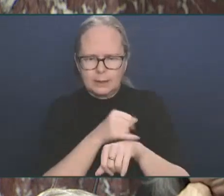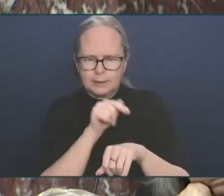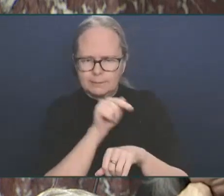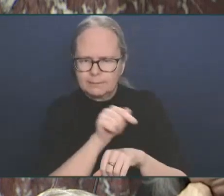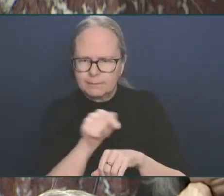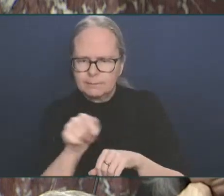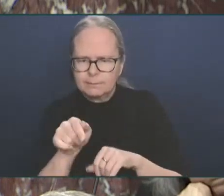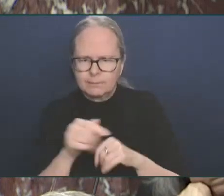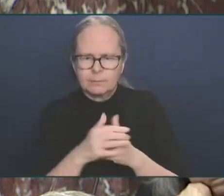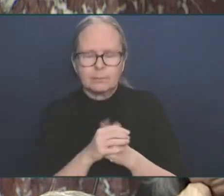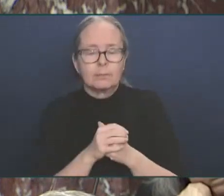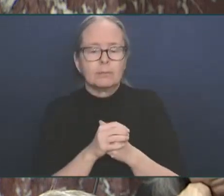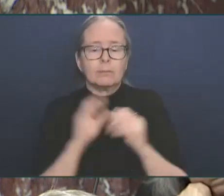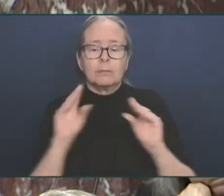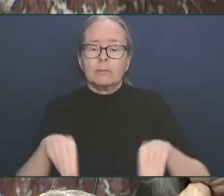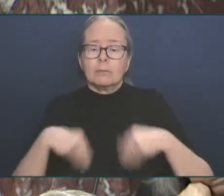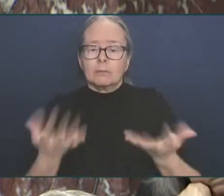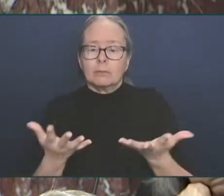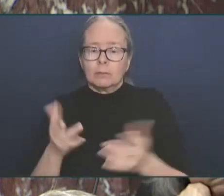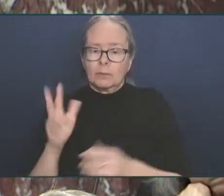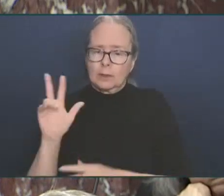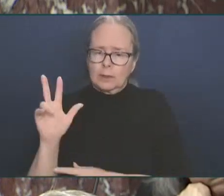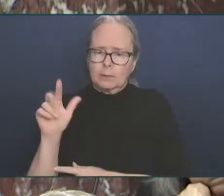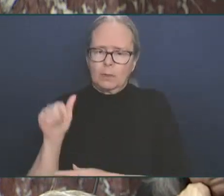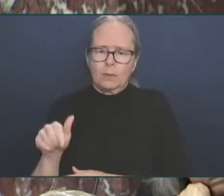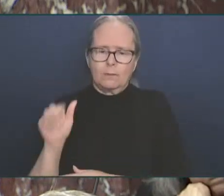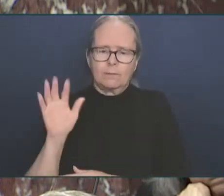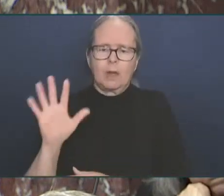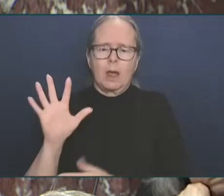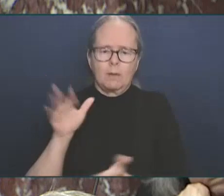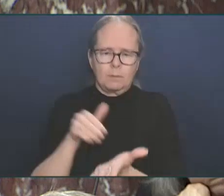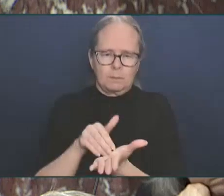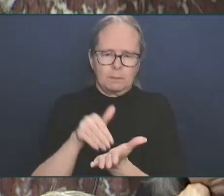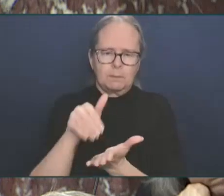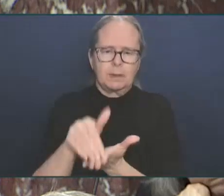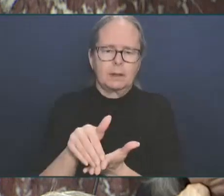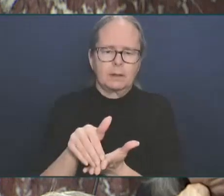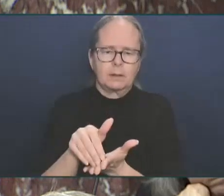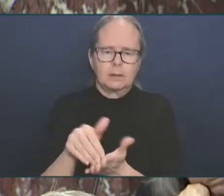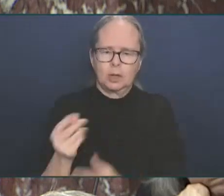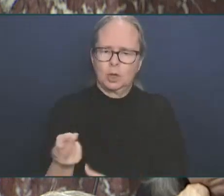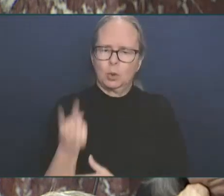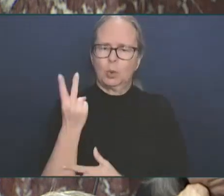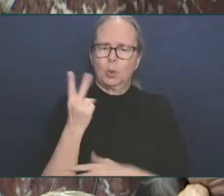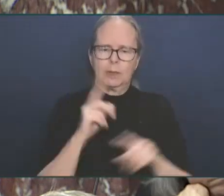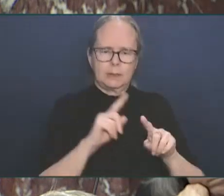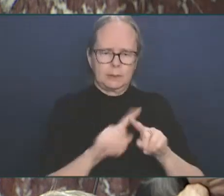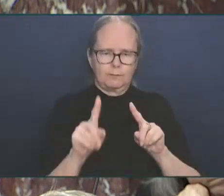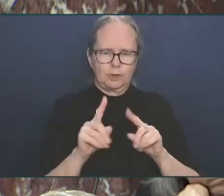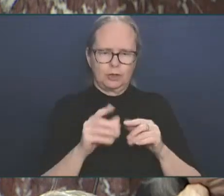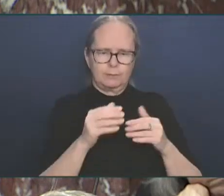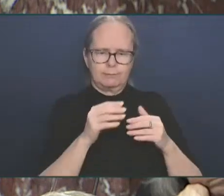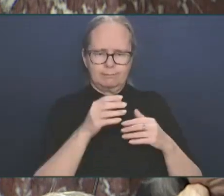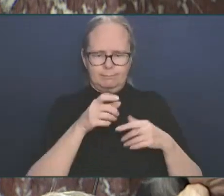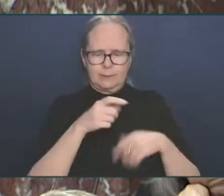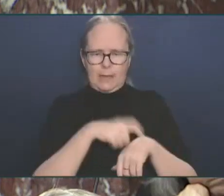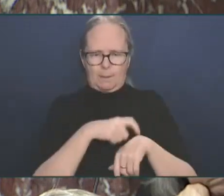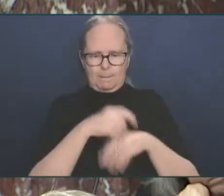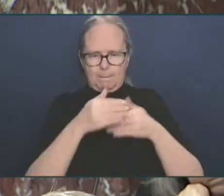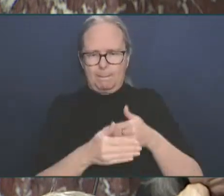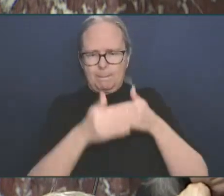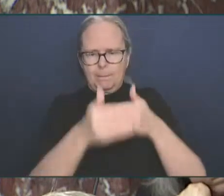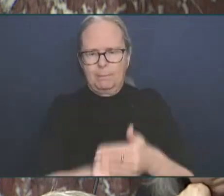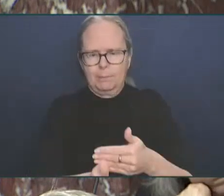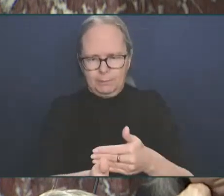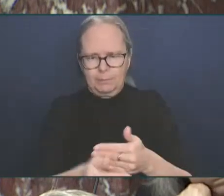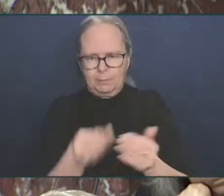funding through 2 rural rounds of Community Recovery Initiative funding, Mr. Speaker. This funding has supported the trust to